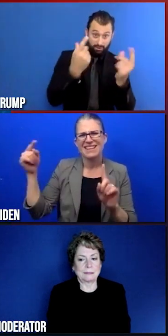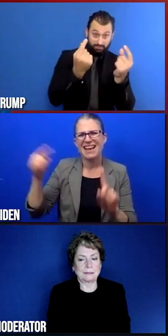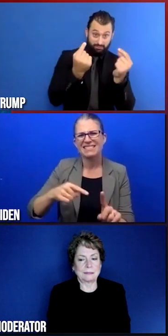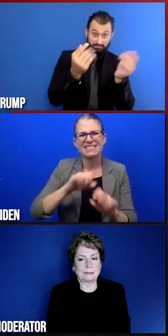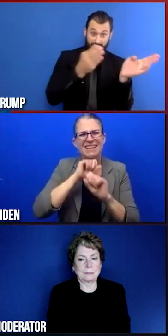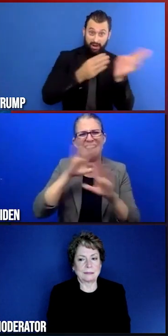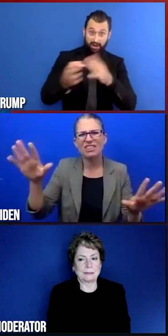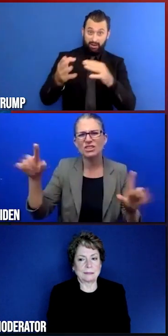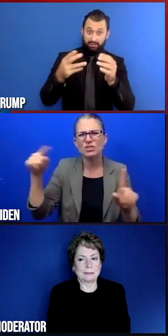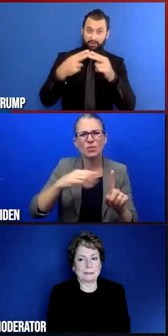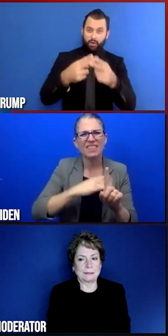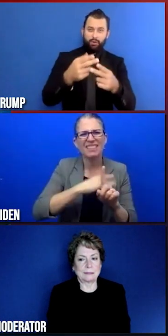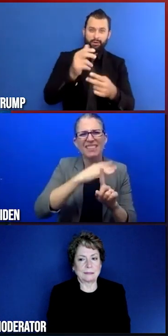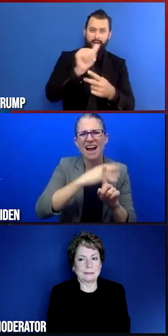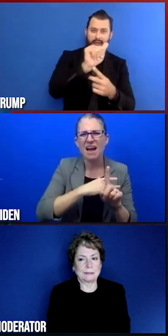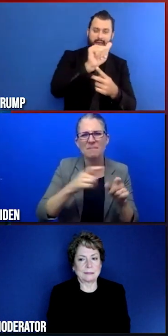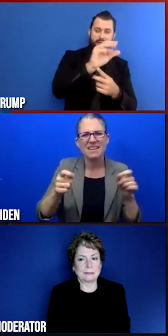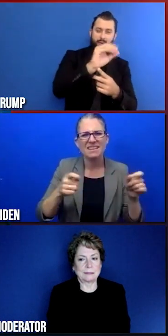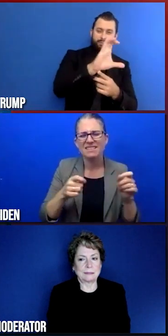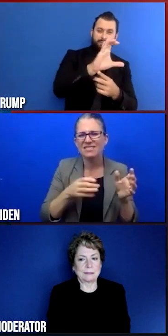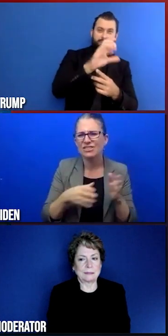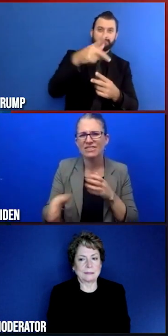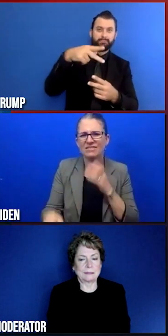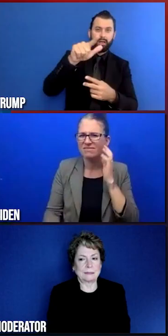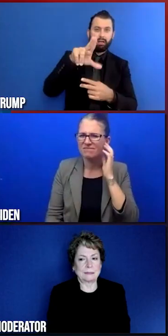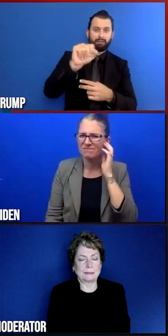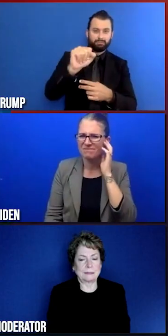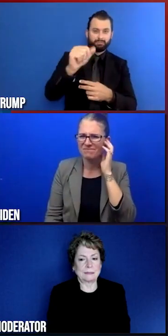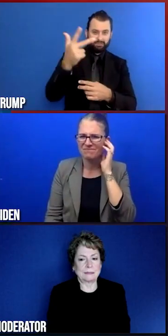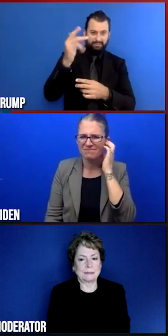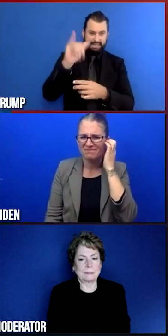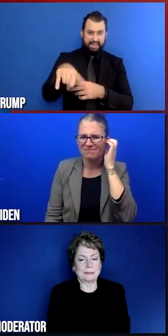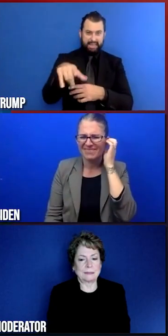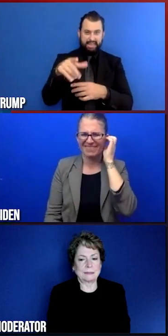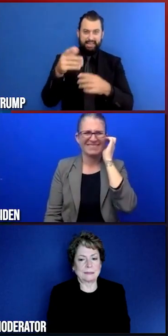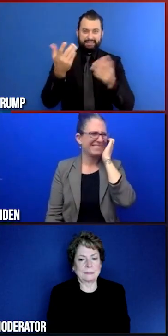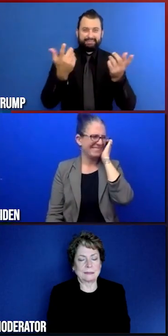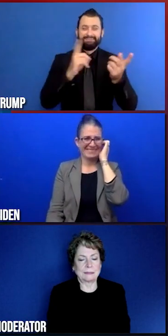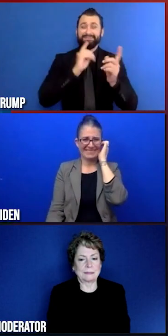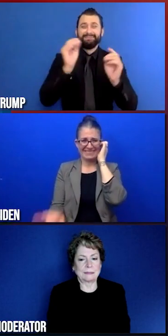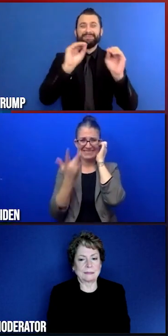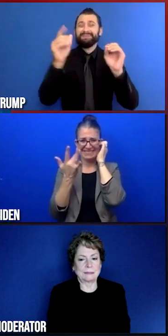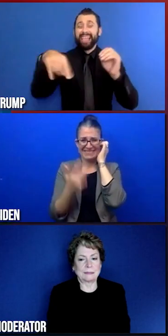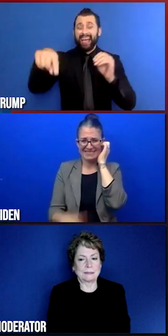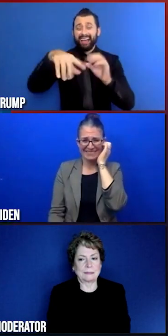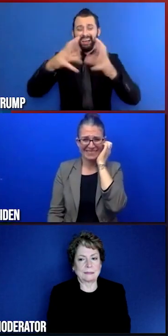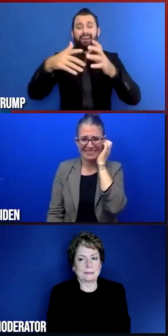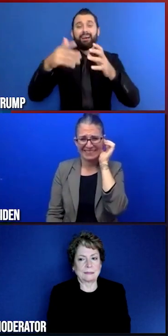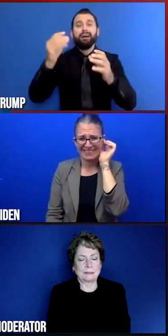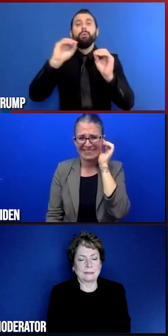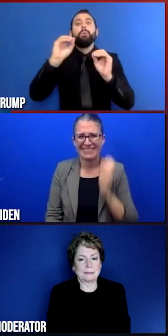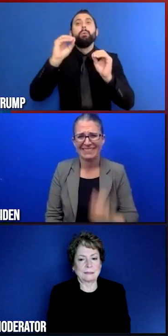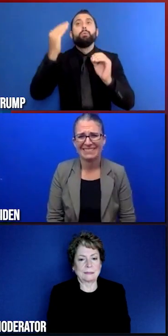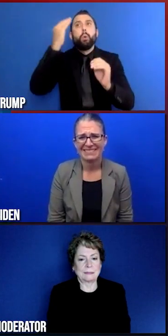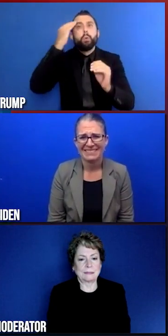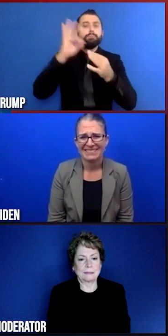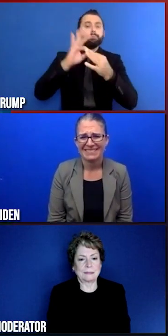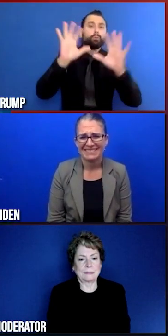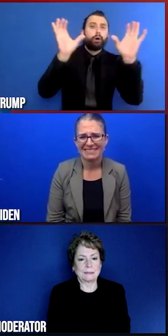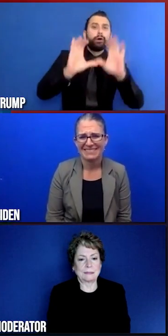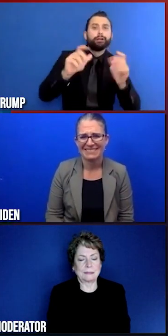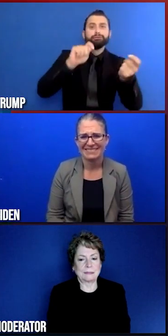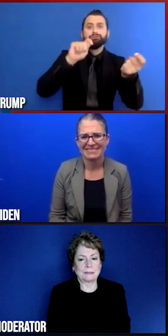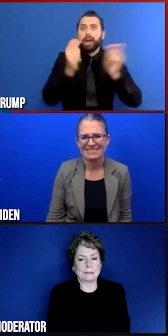climate. I mean, she's got a good line of stuff, but she knows nothing about the climate. And they're all hopping through hoops for AOC plus